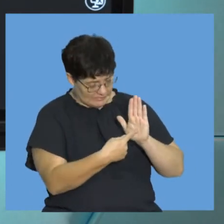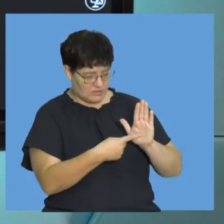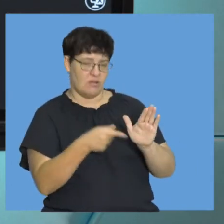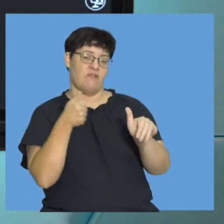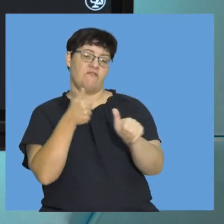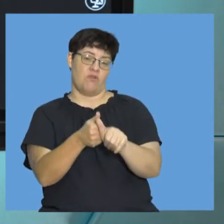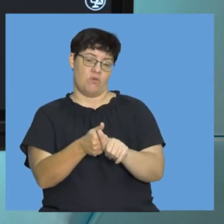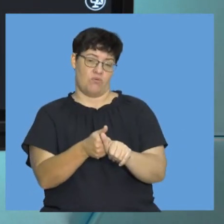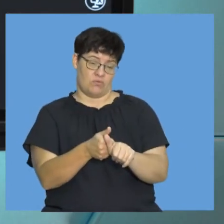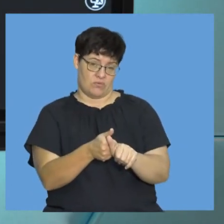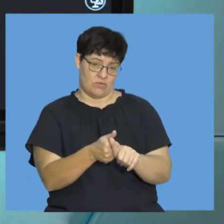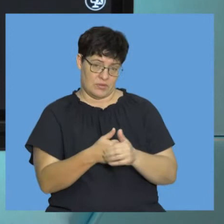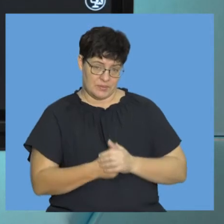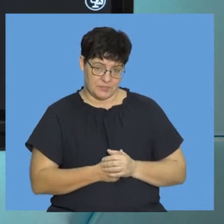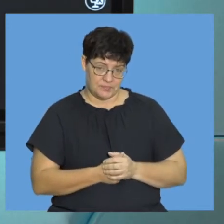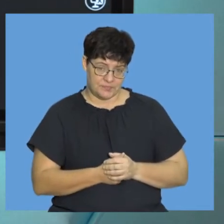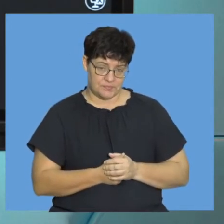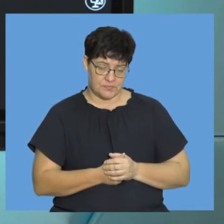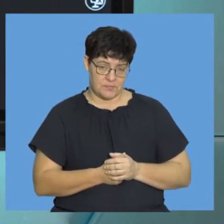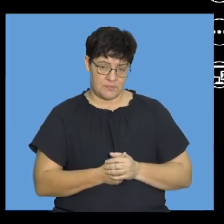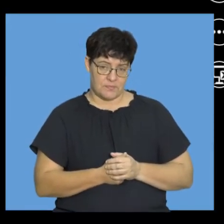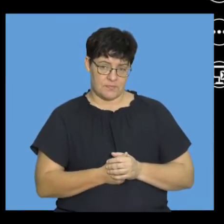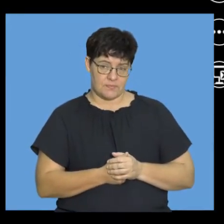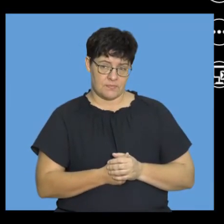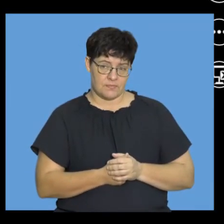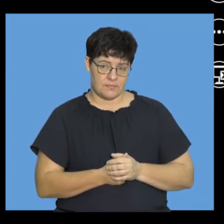those, we must adhere to those policies.